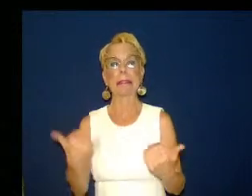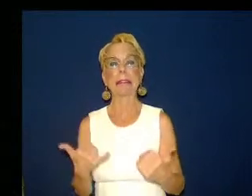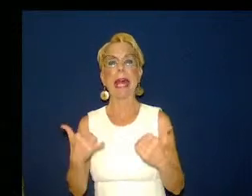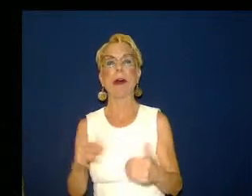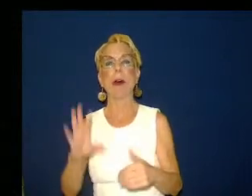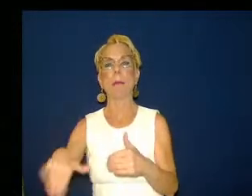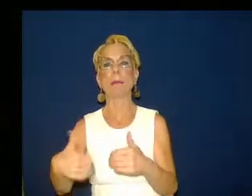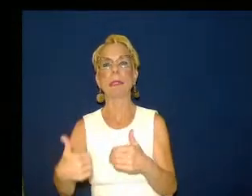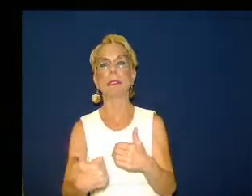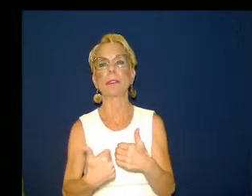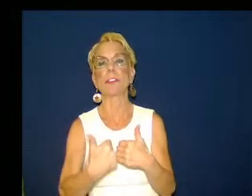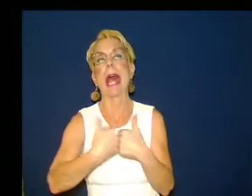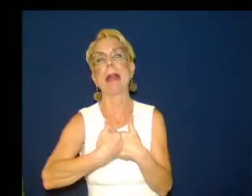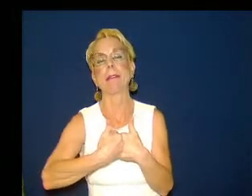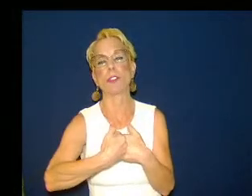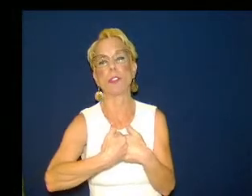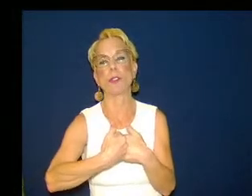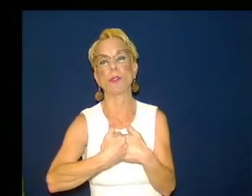Every place we go,